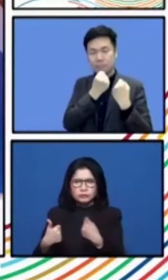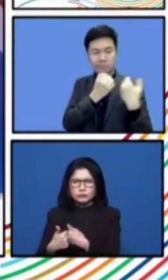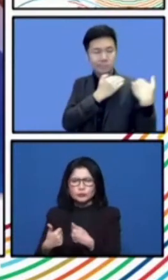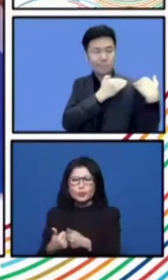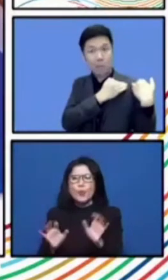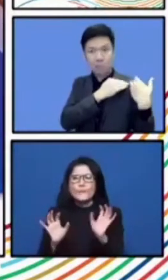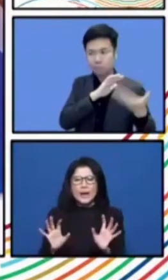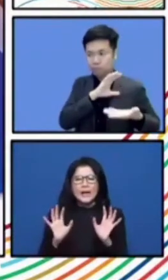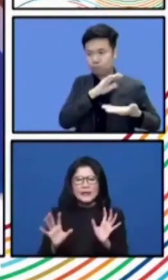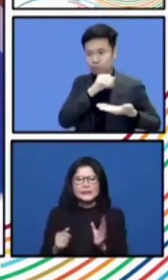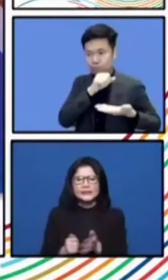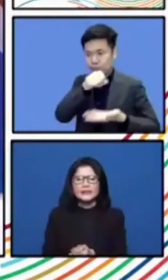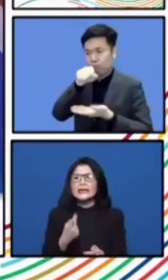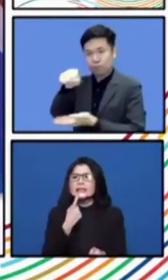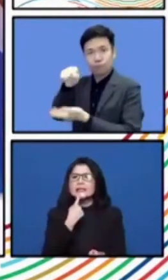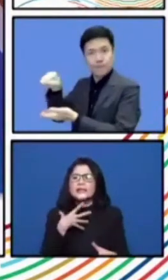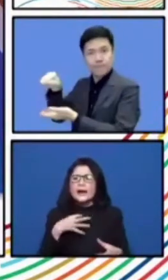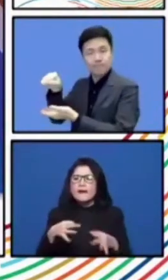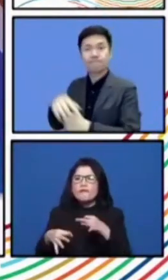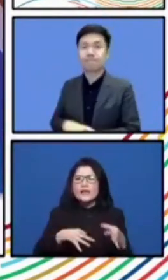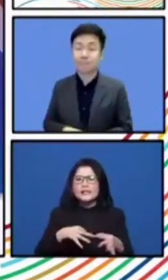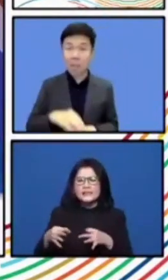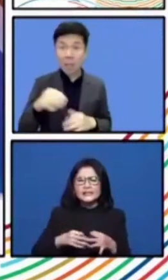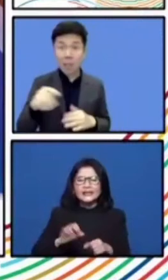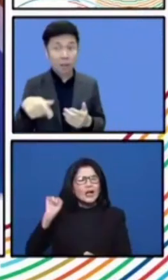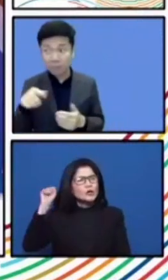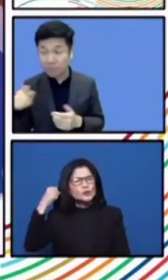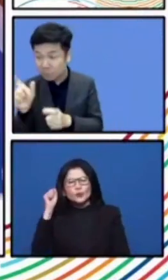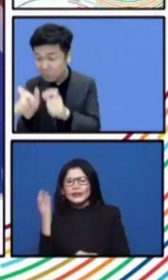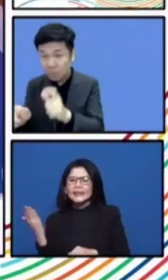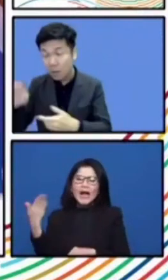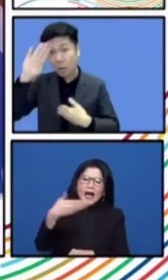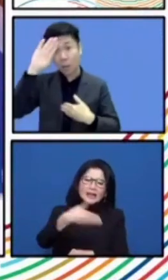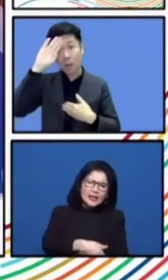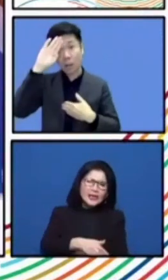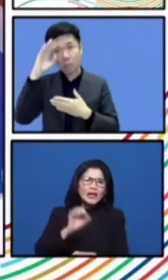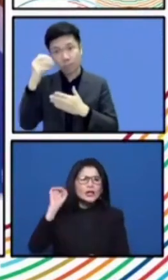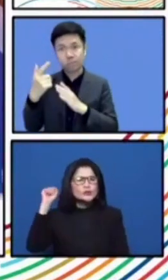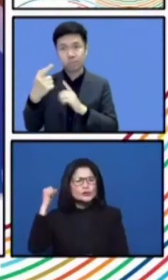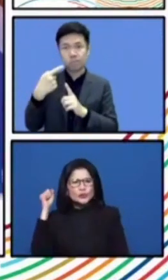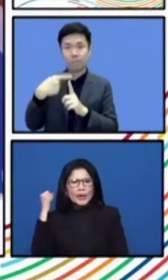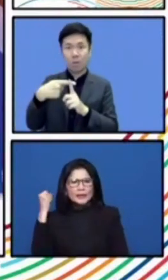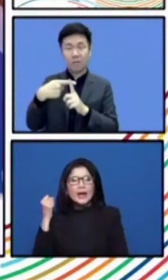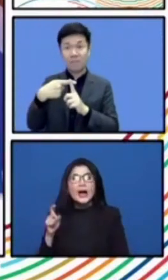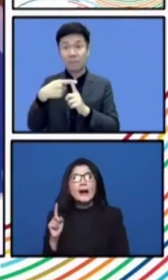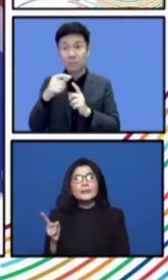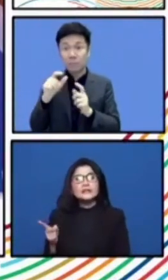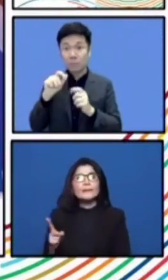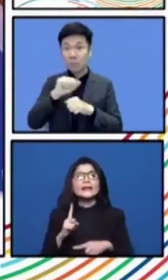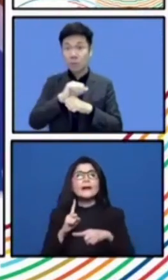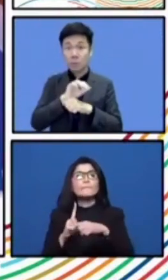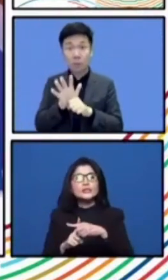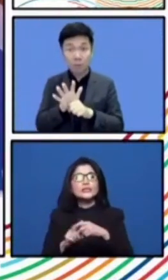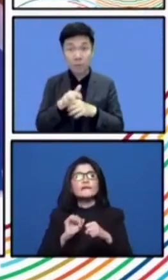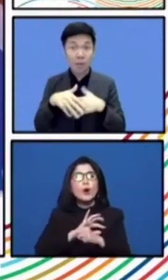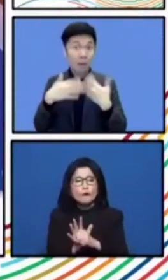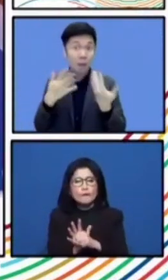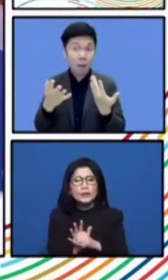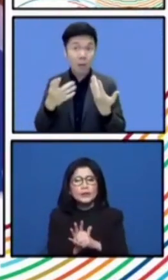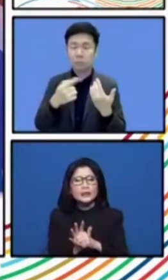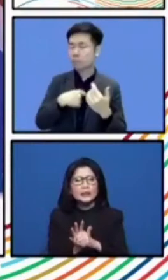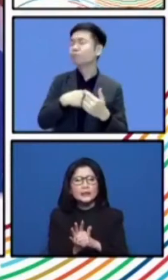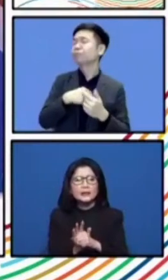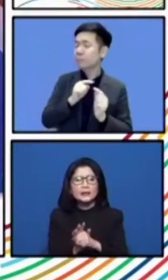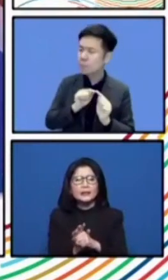people had become positive for covet we had to involve social worker visits identify